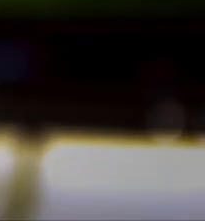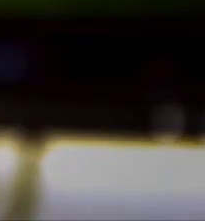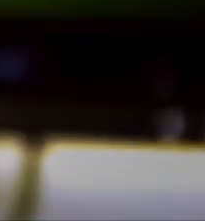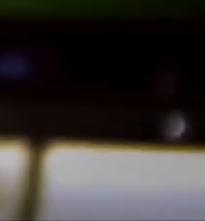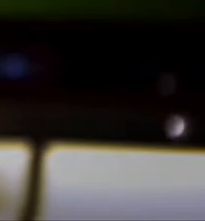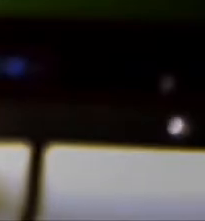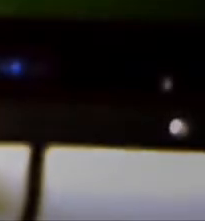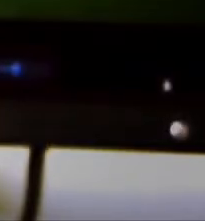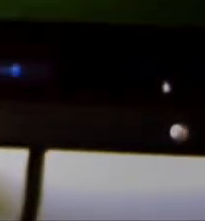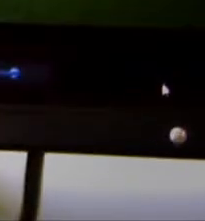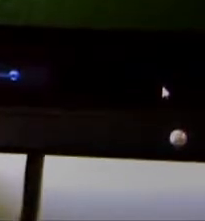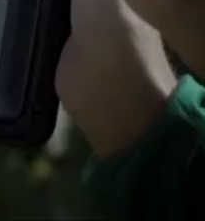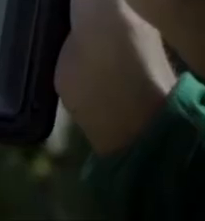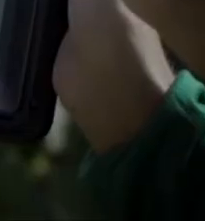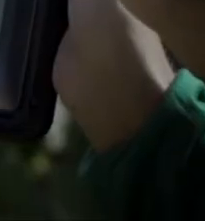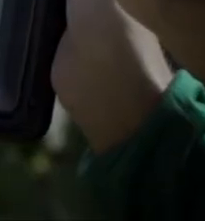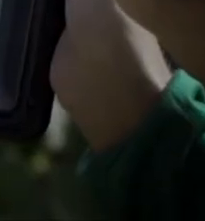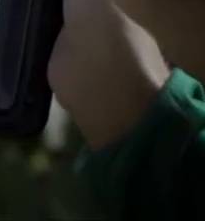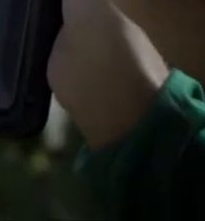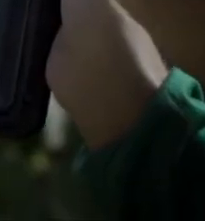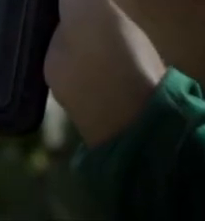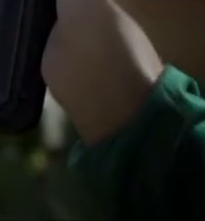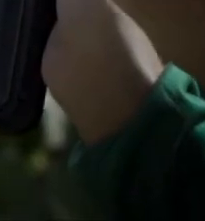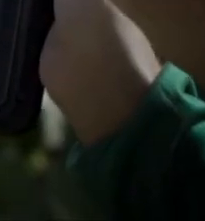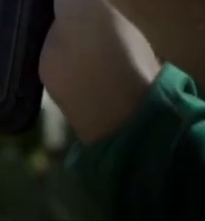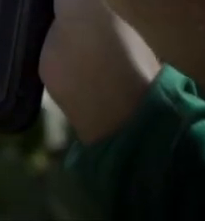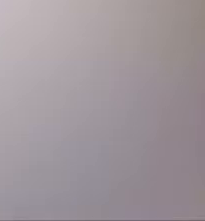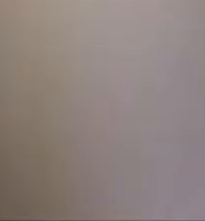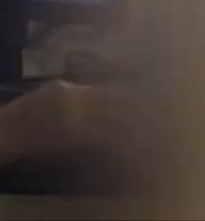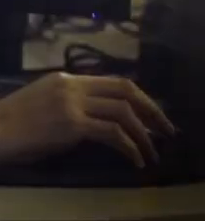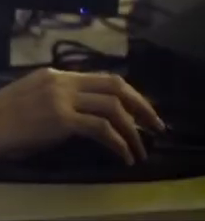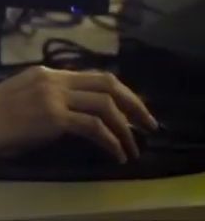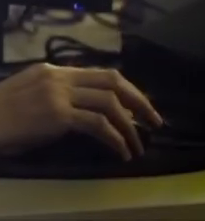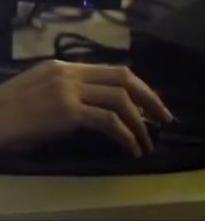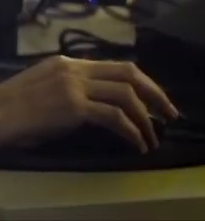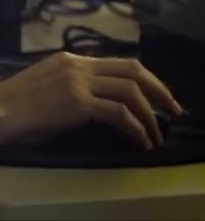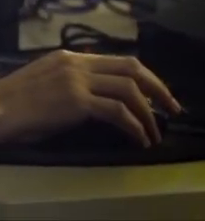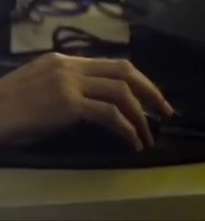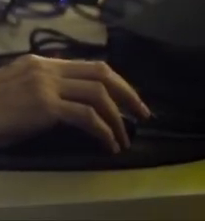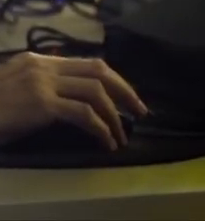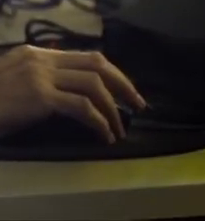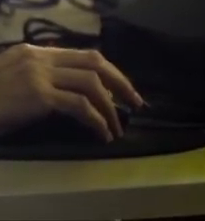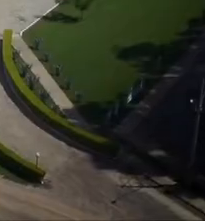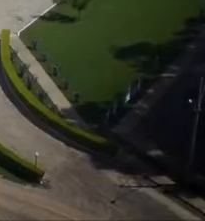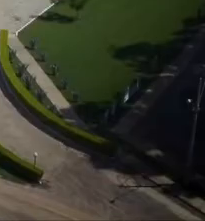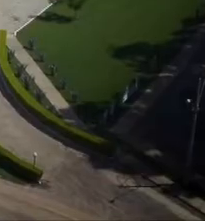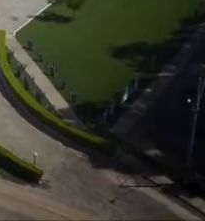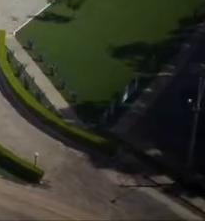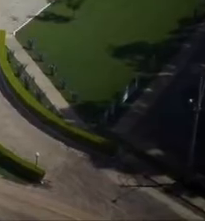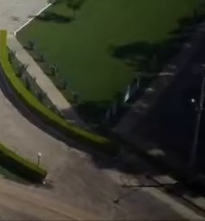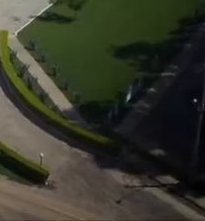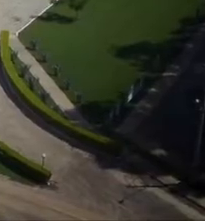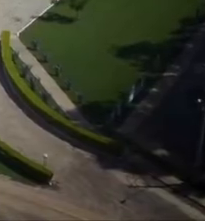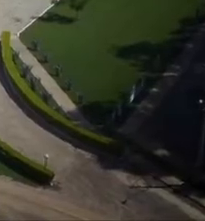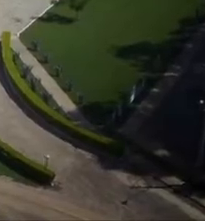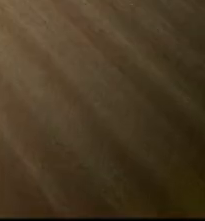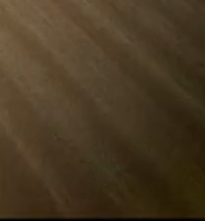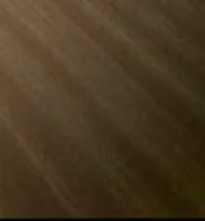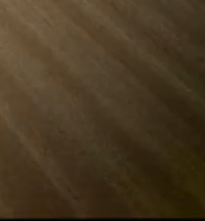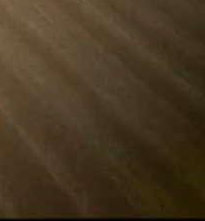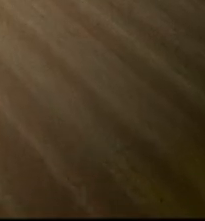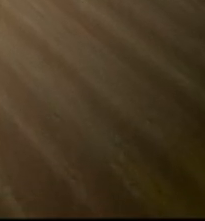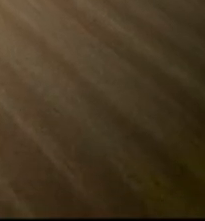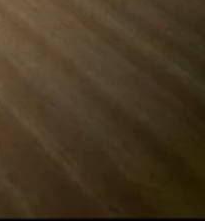Innovation revolutionizes ag production across the globe, and SLC invests strongly in